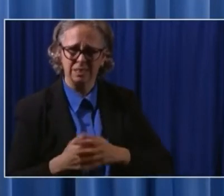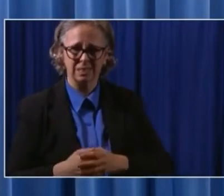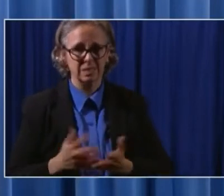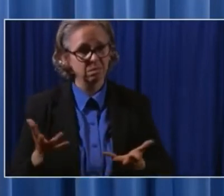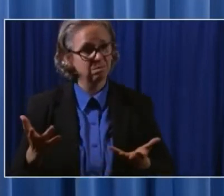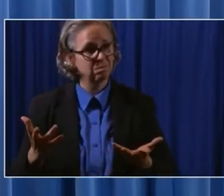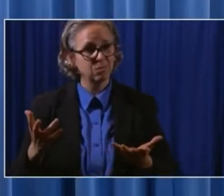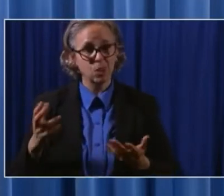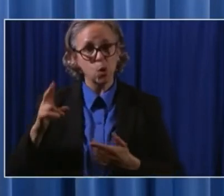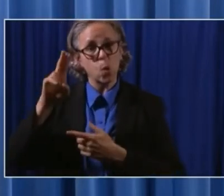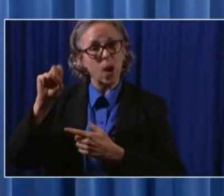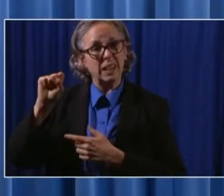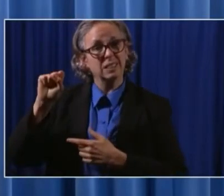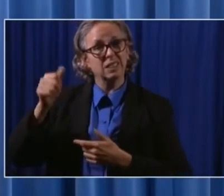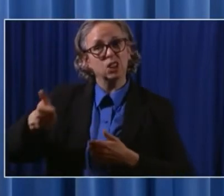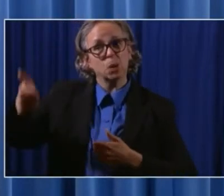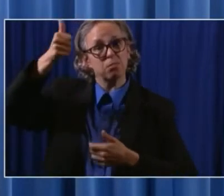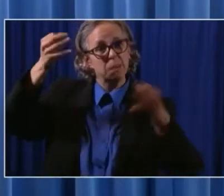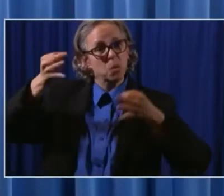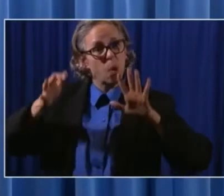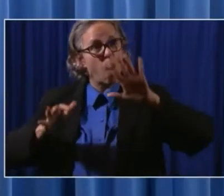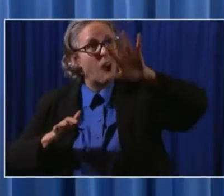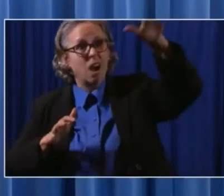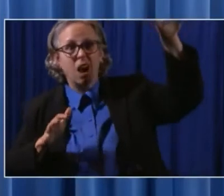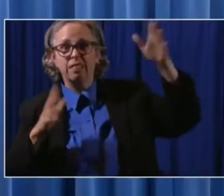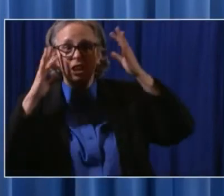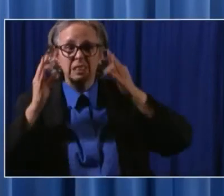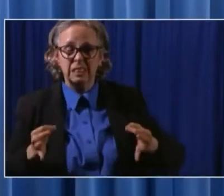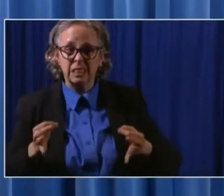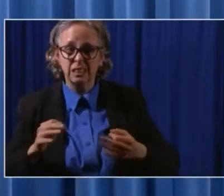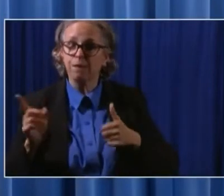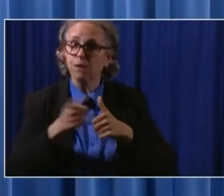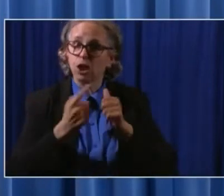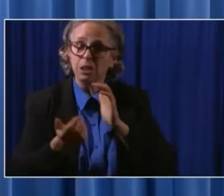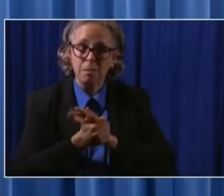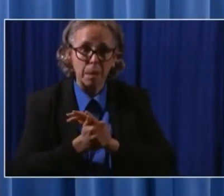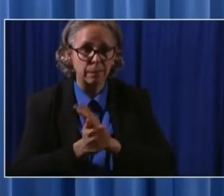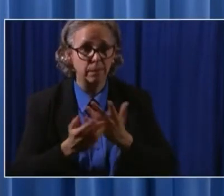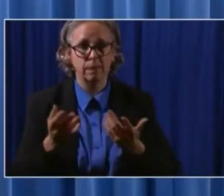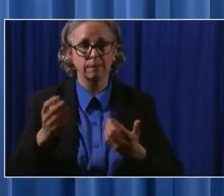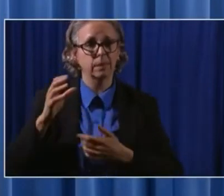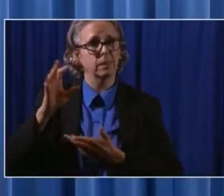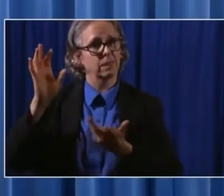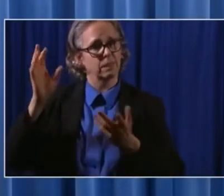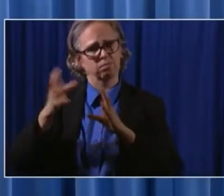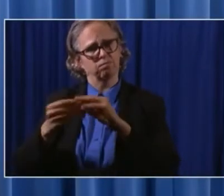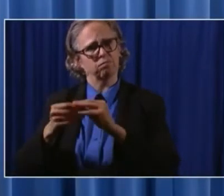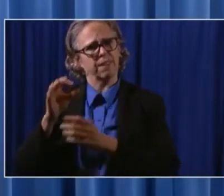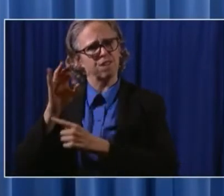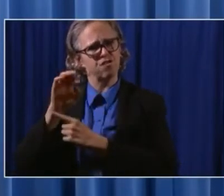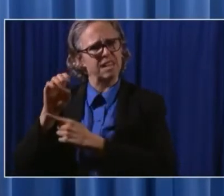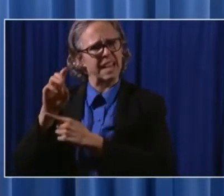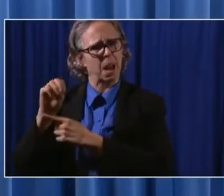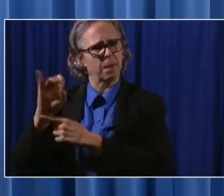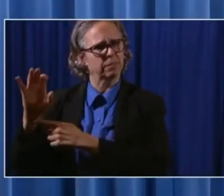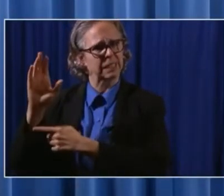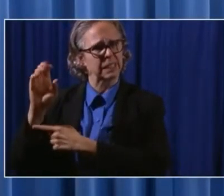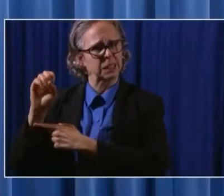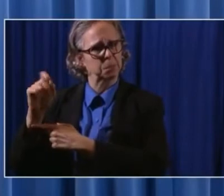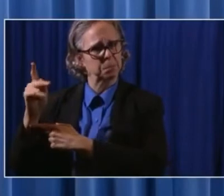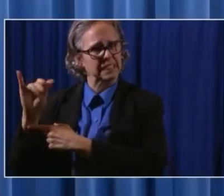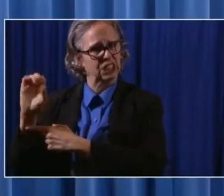speech, and some of this activity as far as the money, the spending of money being part of free speech as interpreted